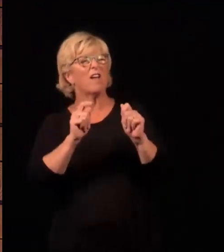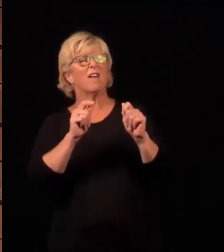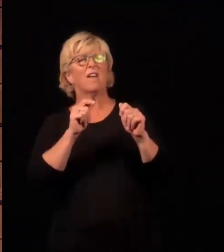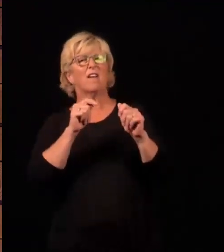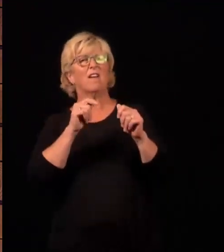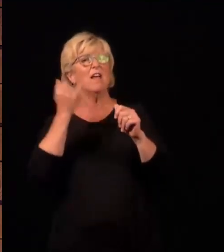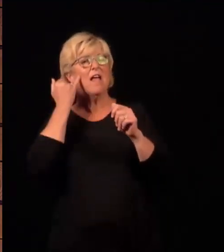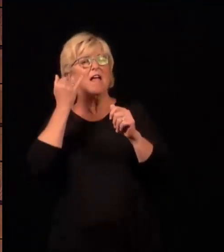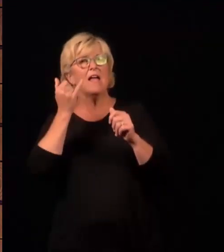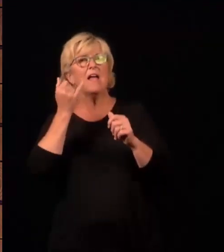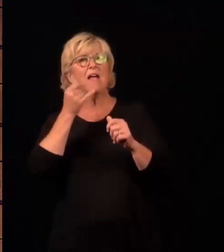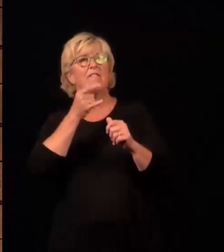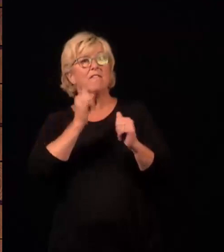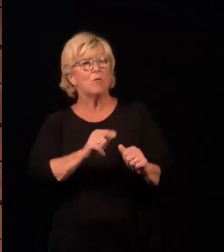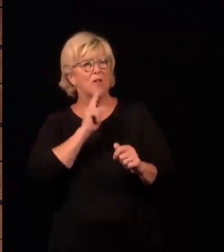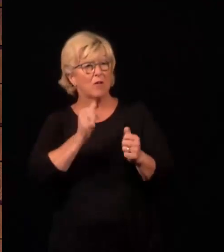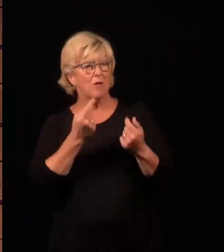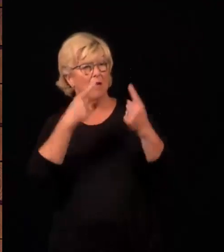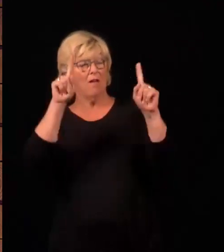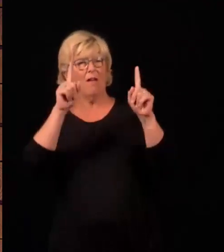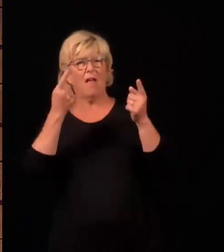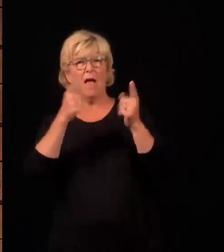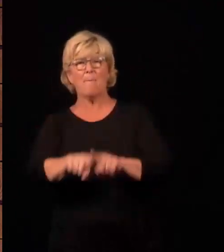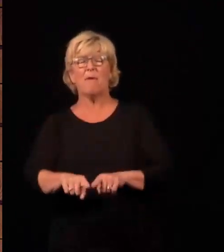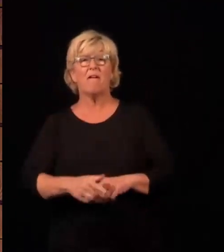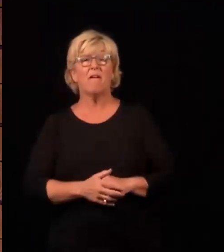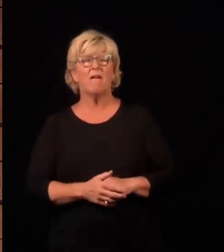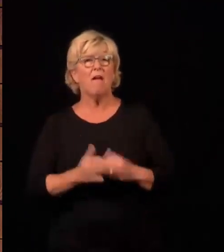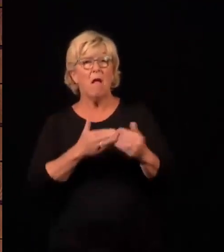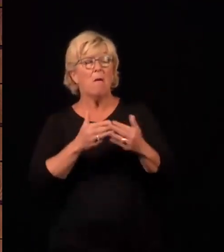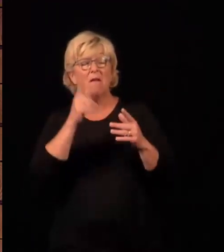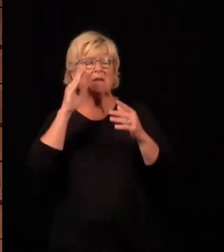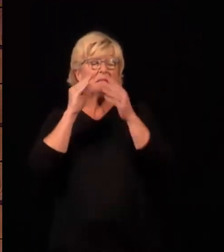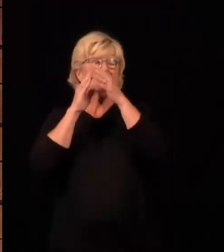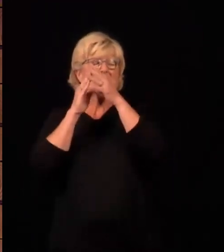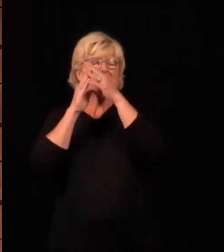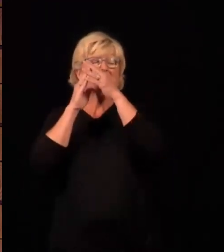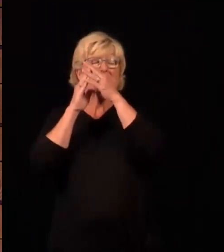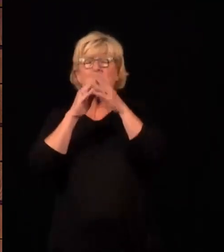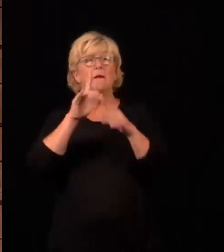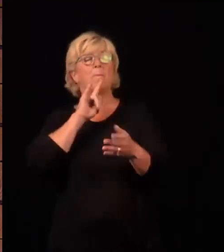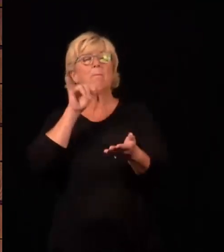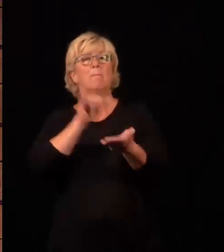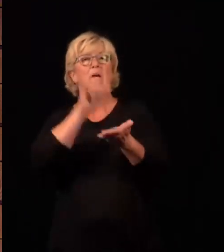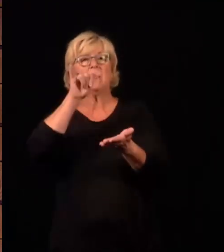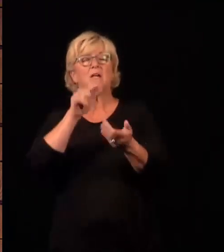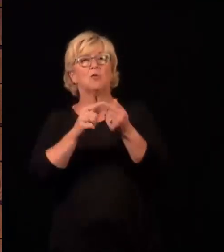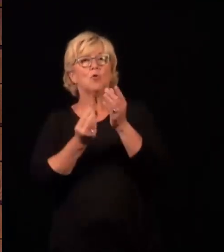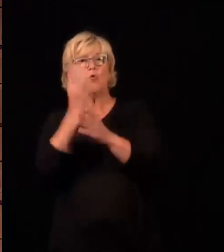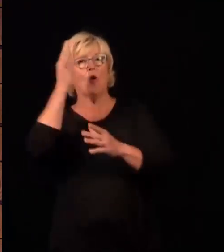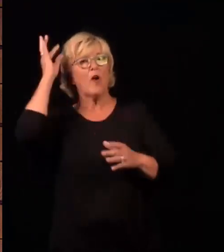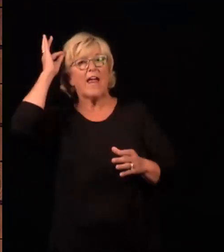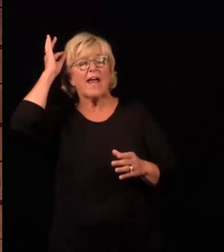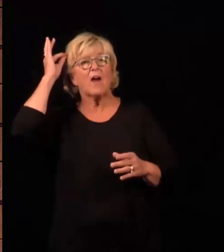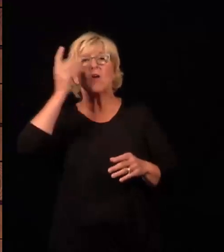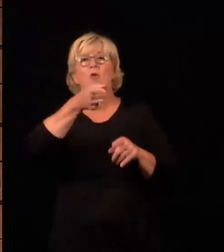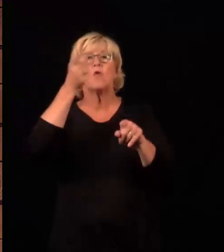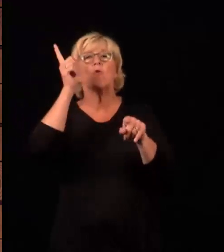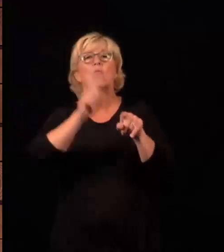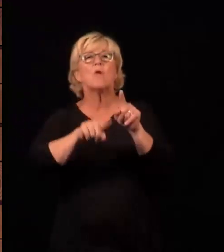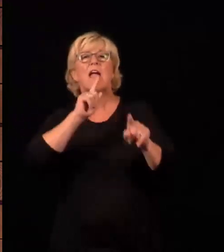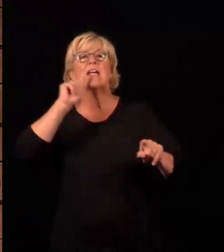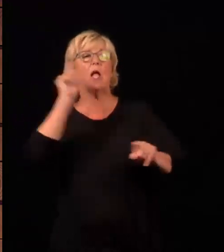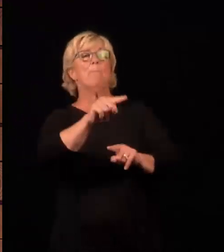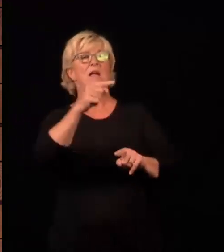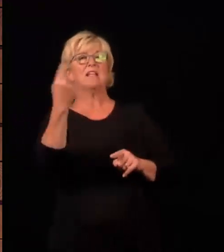if pushing could make him grow hair. No matter how hard he pushes, he's not going to be able to grow hair, because you can't